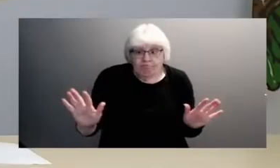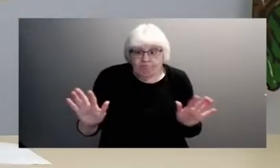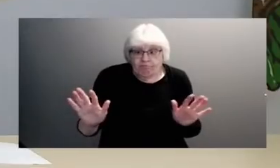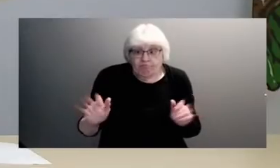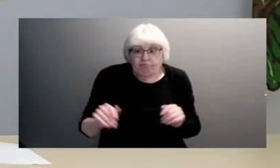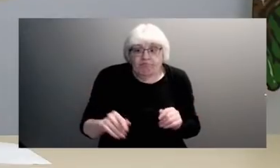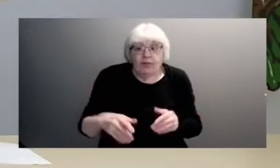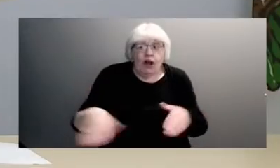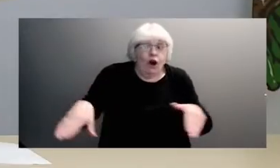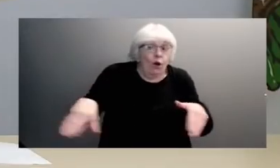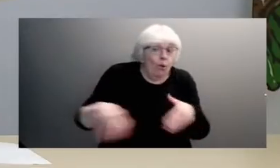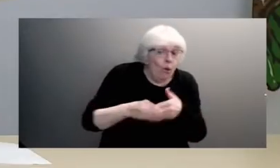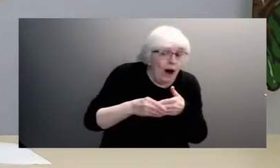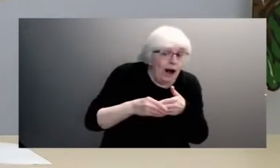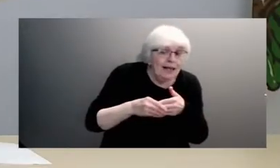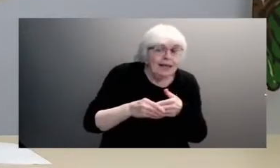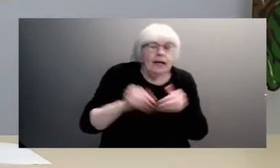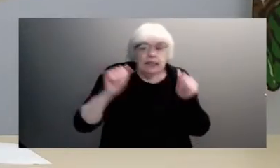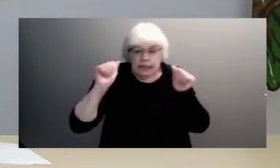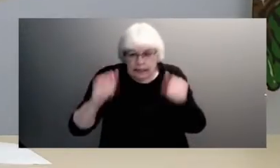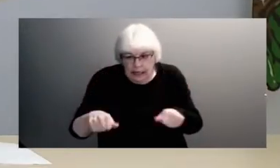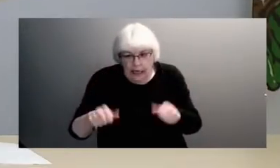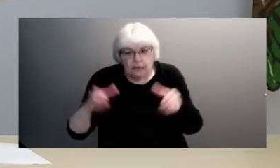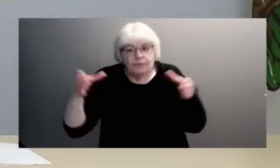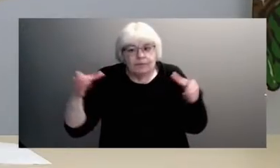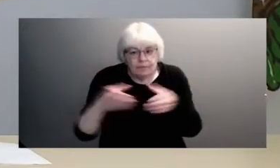provided masks are worn at all times.